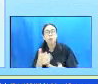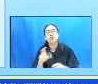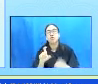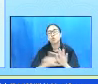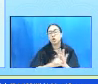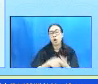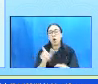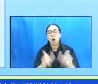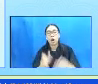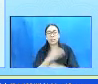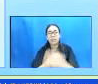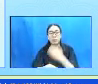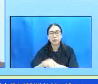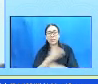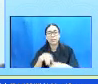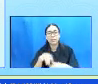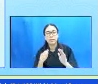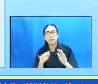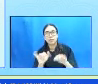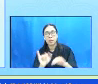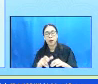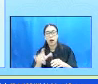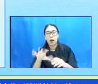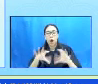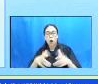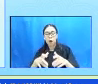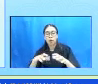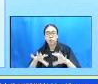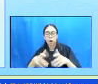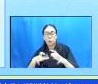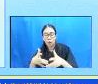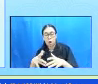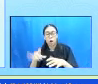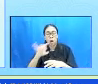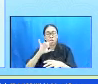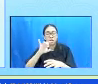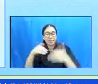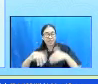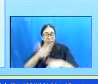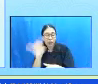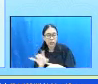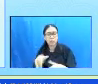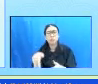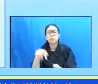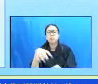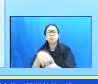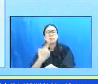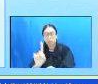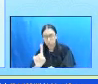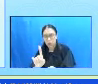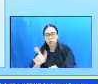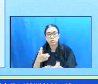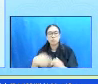the other most vulnerable group, and then how to mainstream inclusive oriented policy